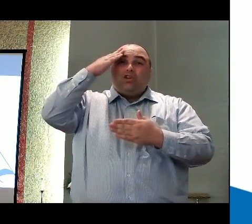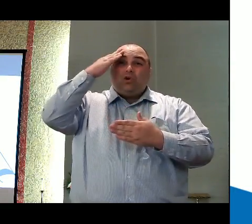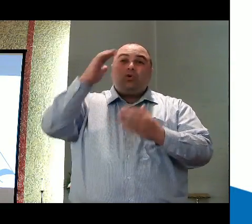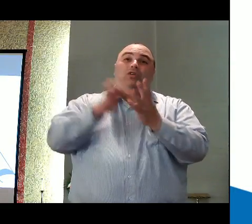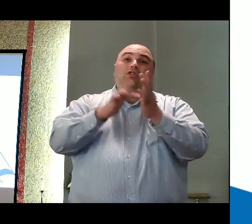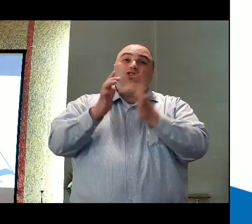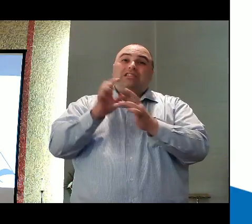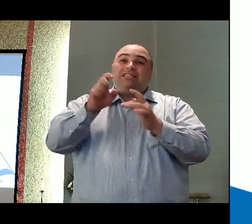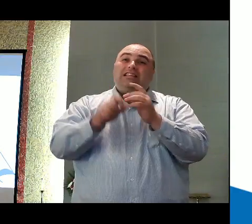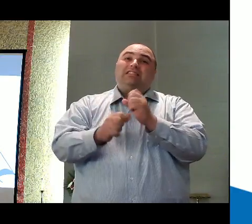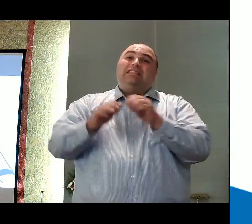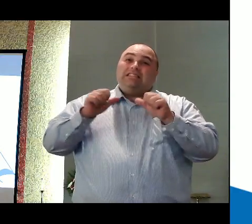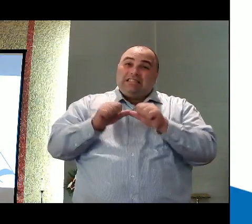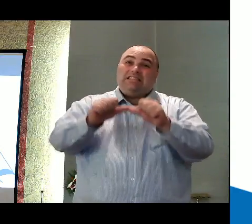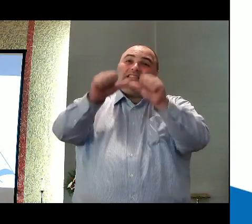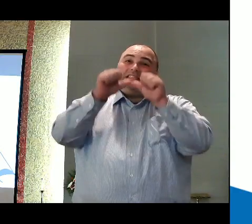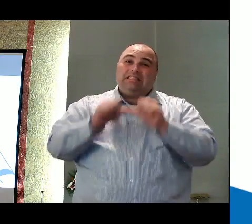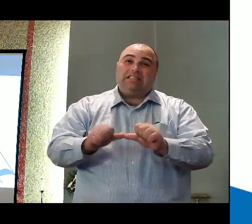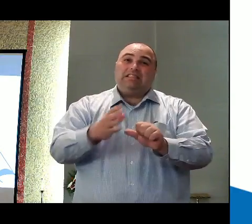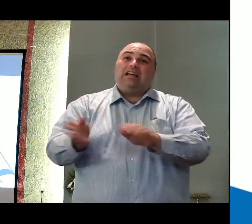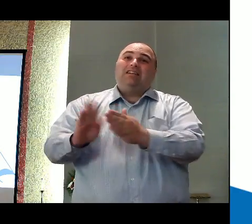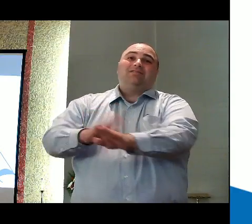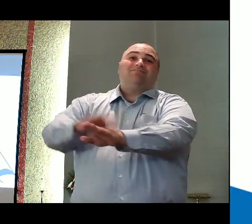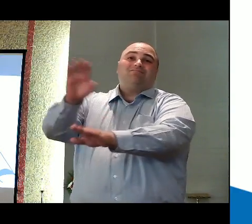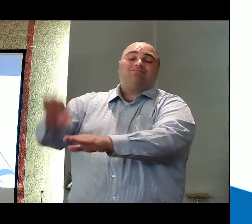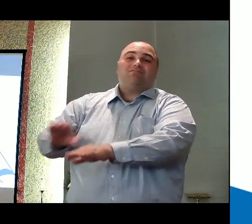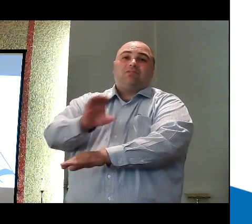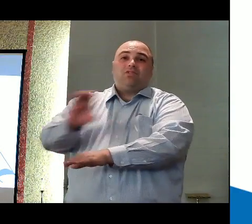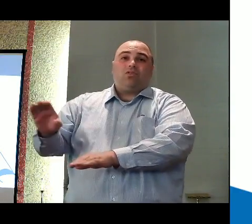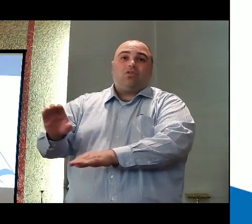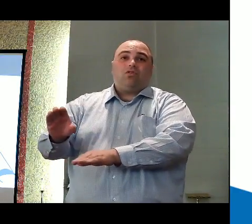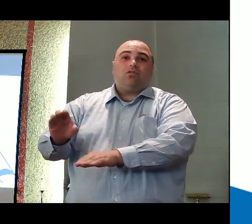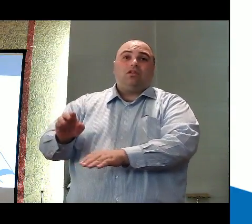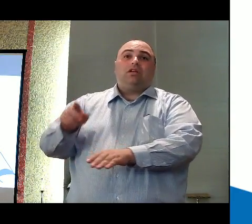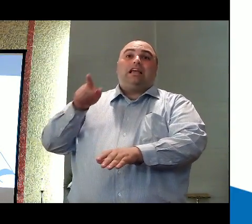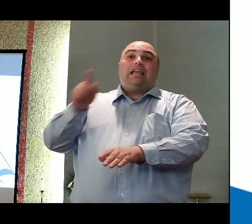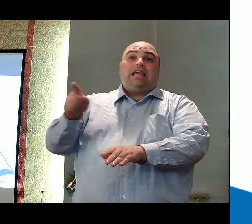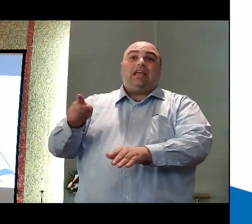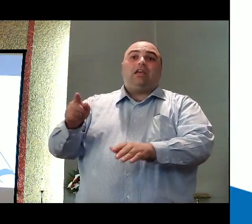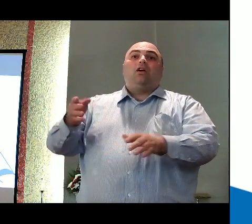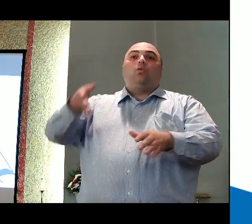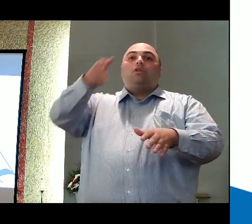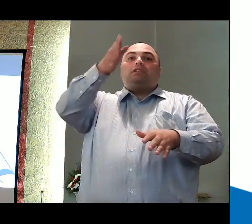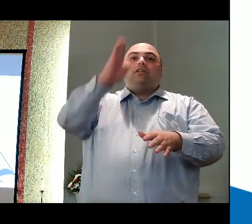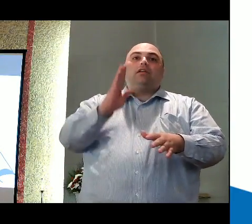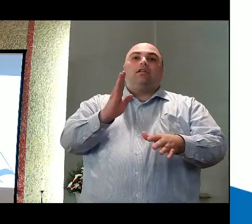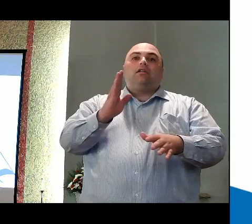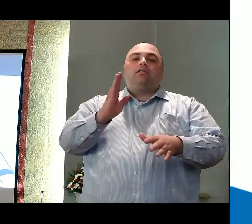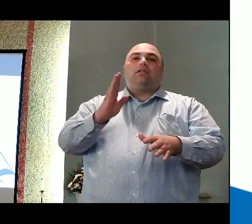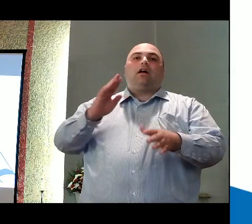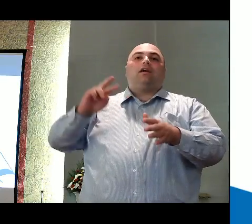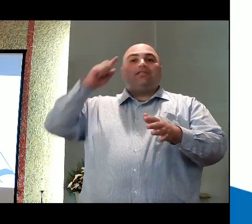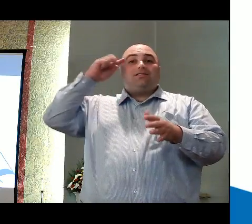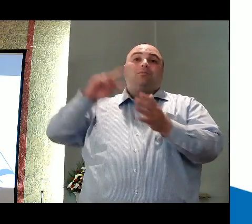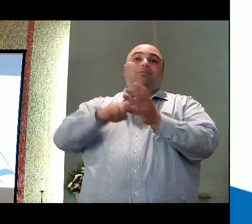the focus point, the central point of God's whole purpose for mankind was there, being